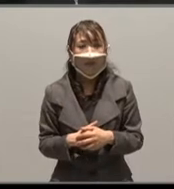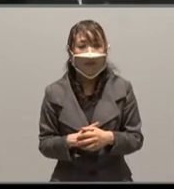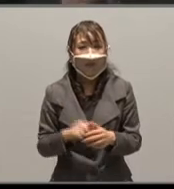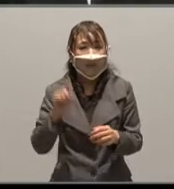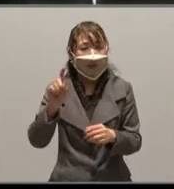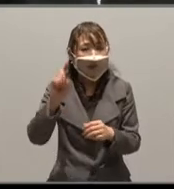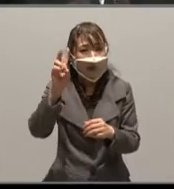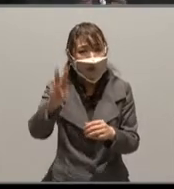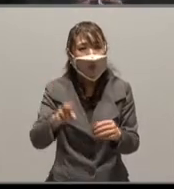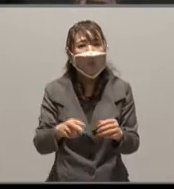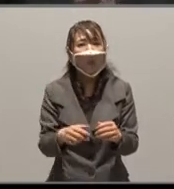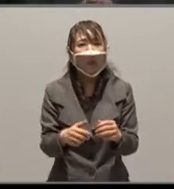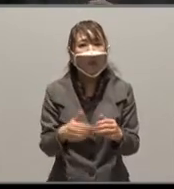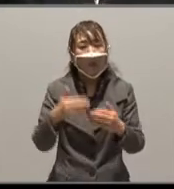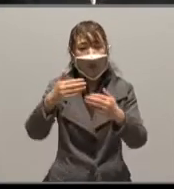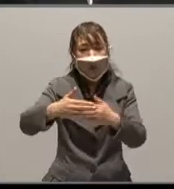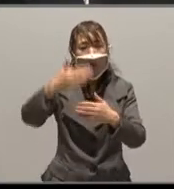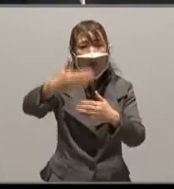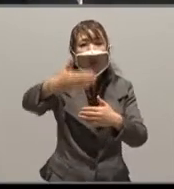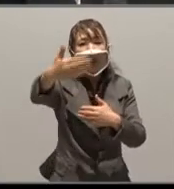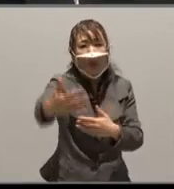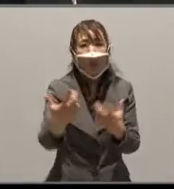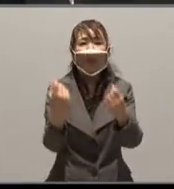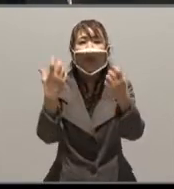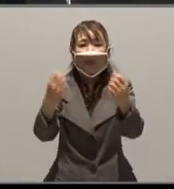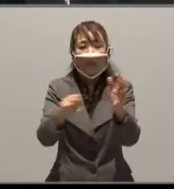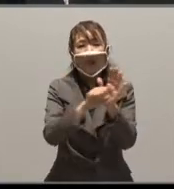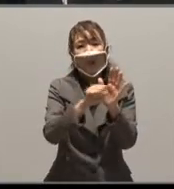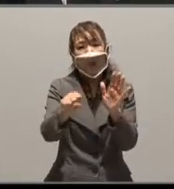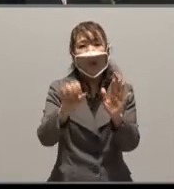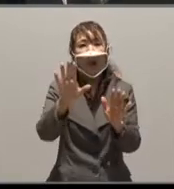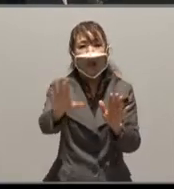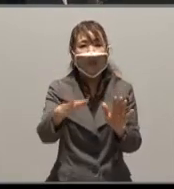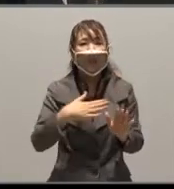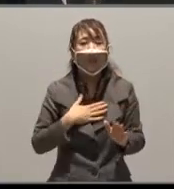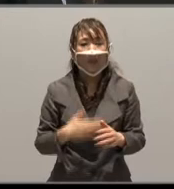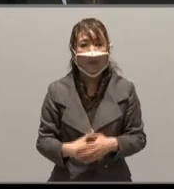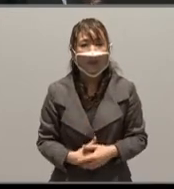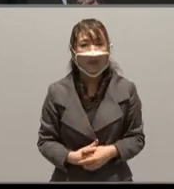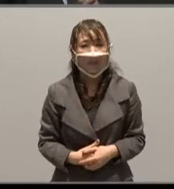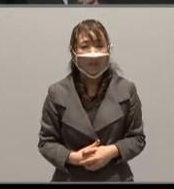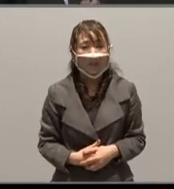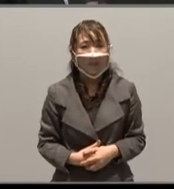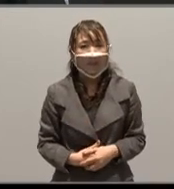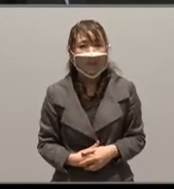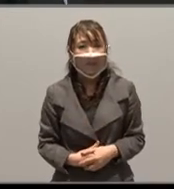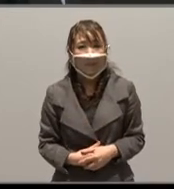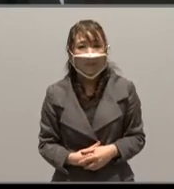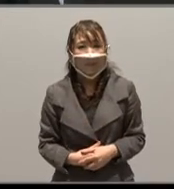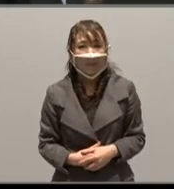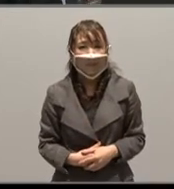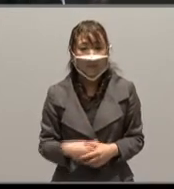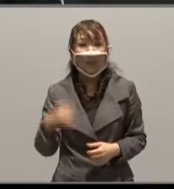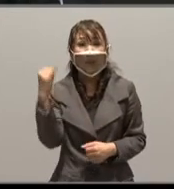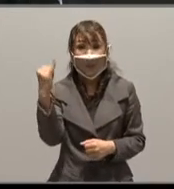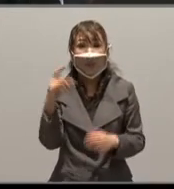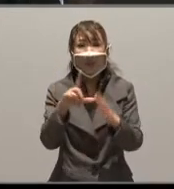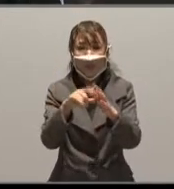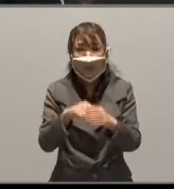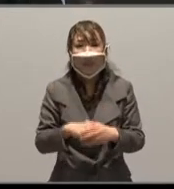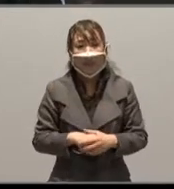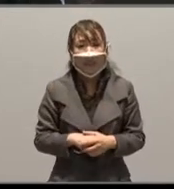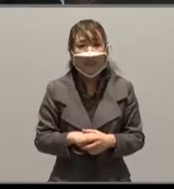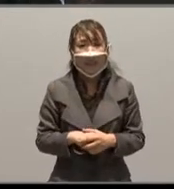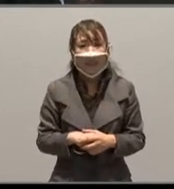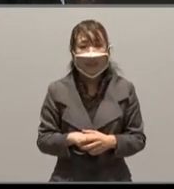Before day one, day two, day seven, day 30, and all of the four types of proteins increased in a sustained manner.